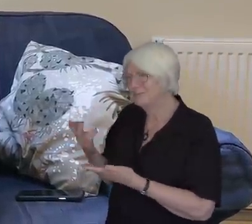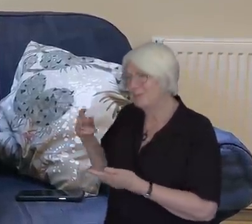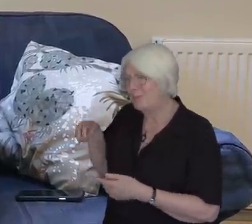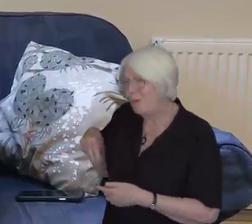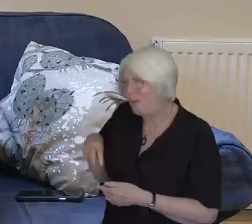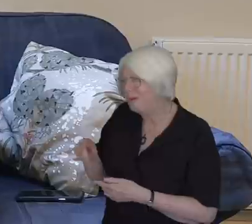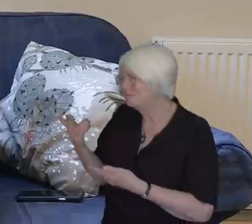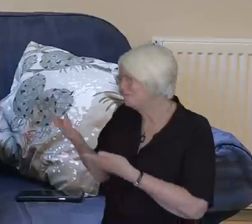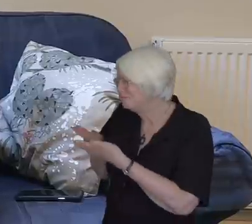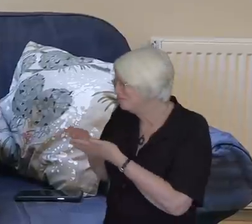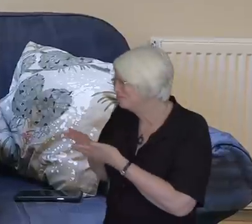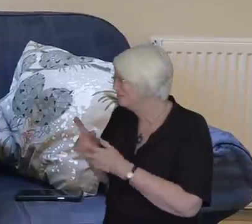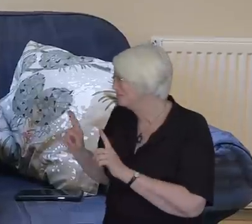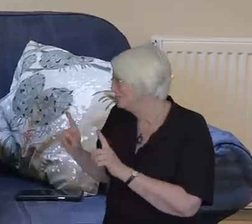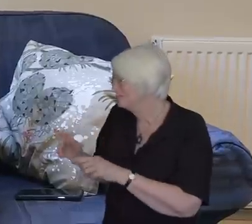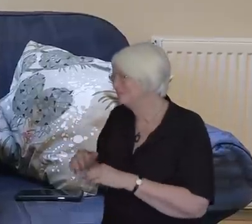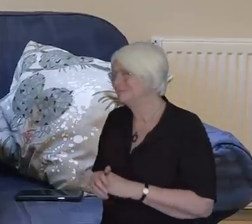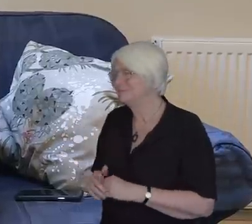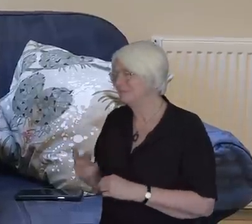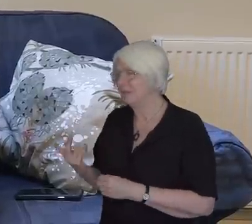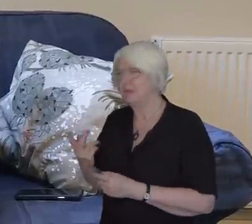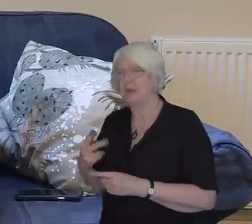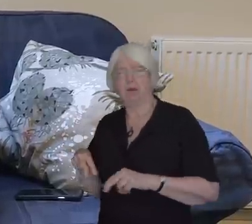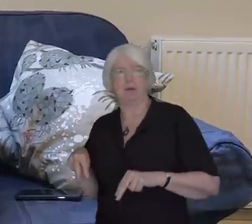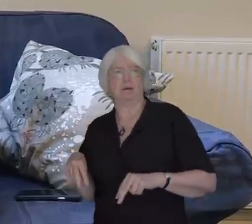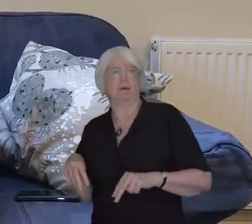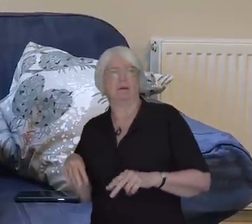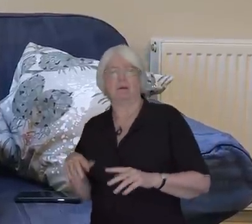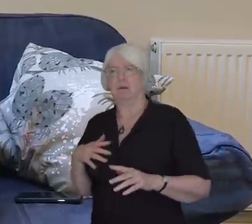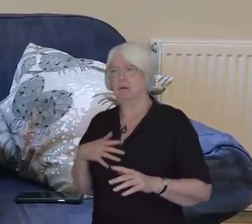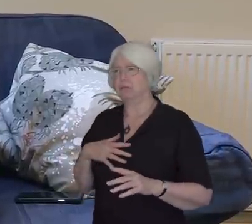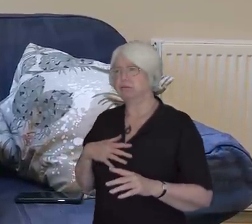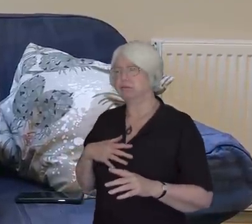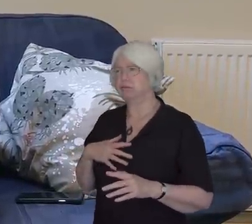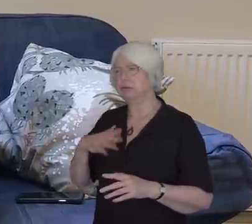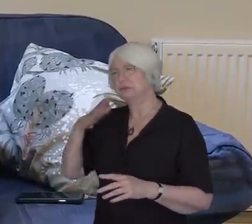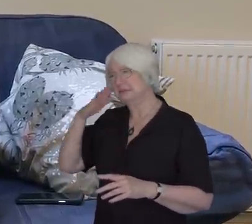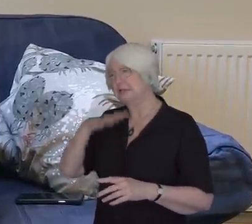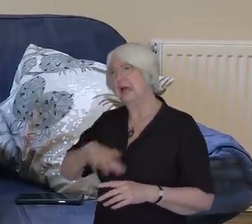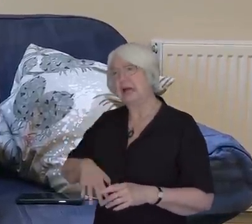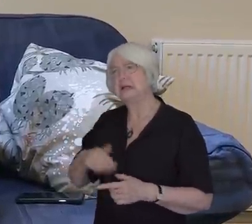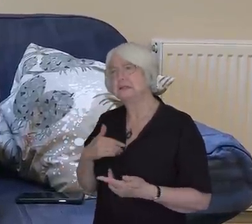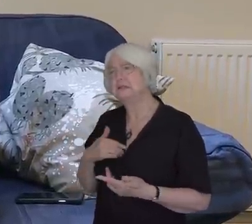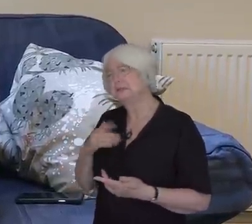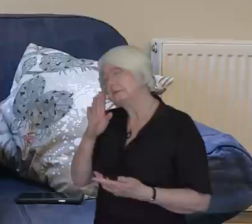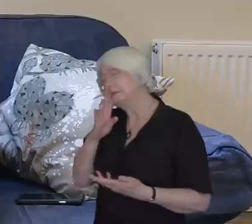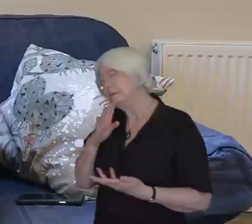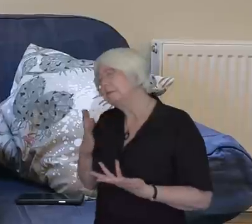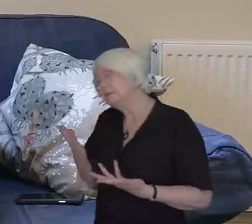with each other while you walk along? They stood still, looking sad.